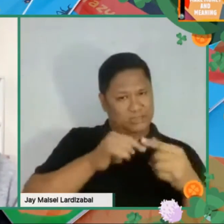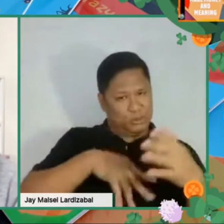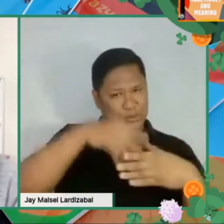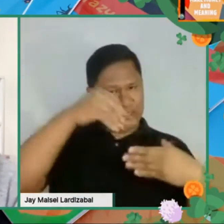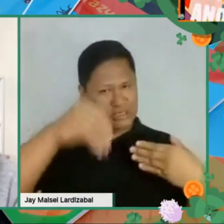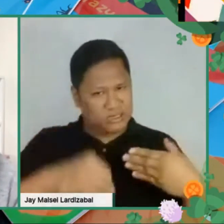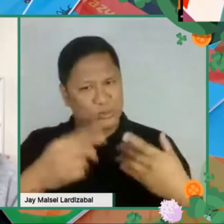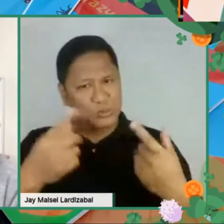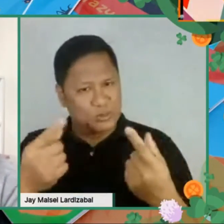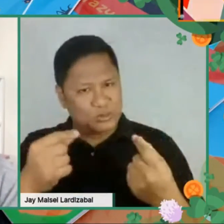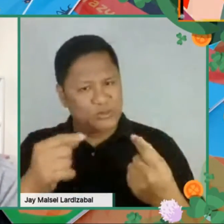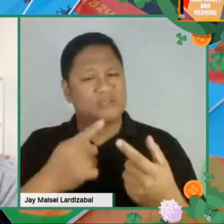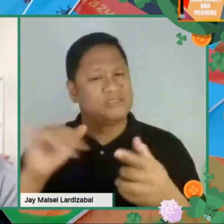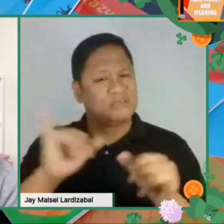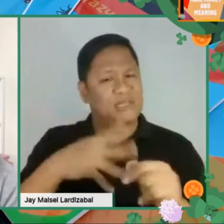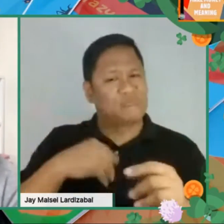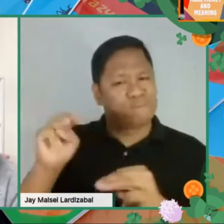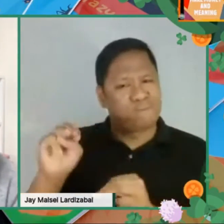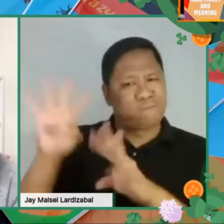climb that mountain.